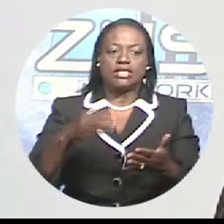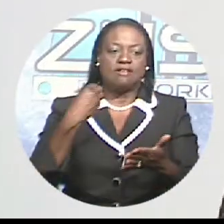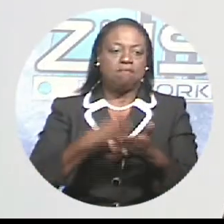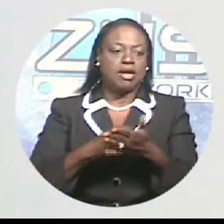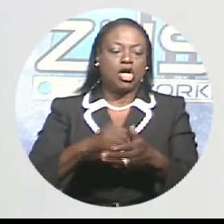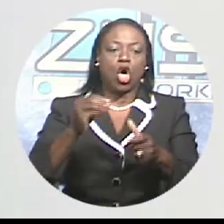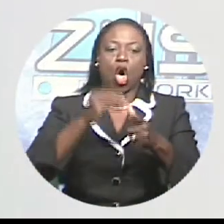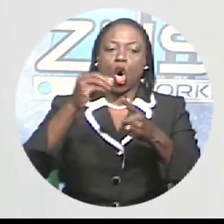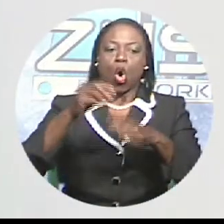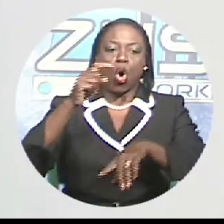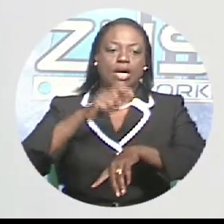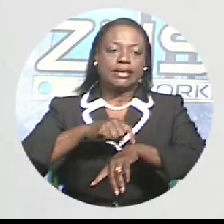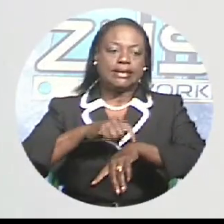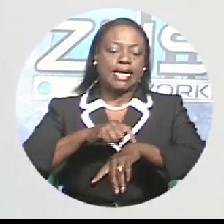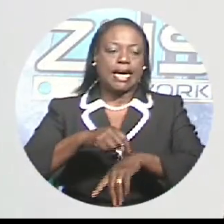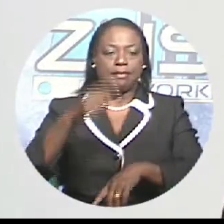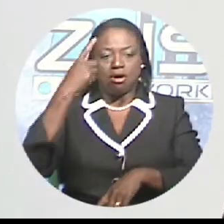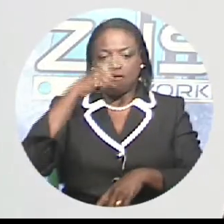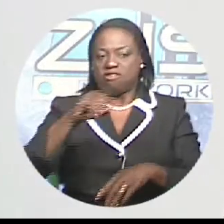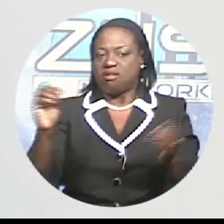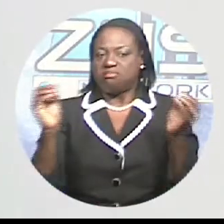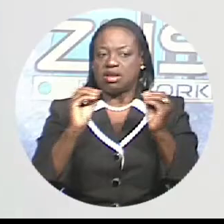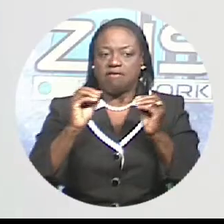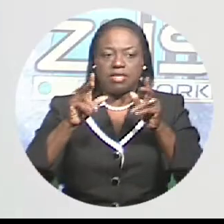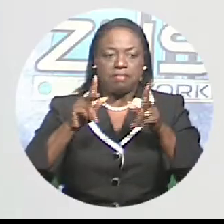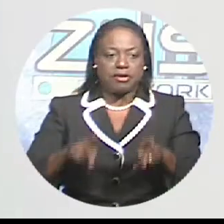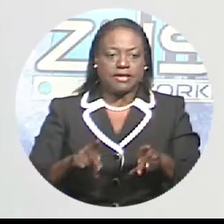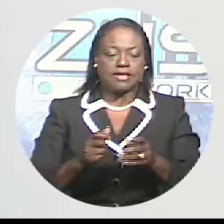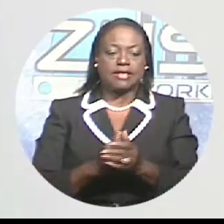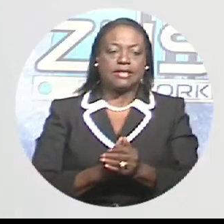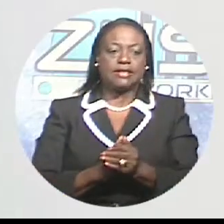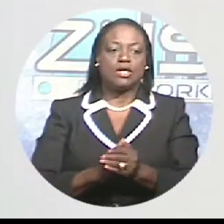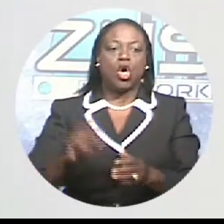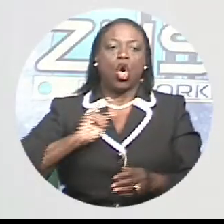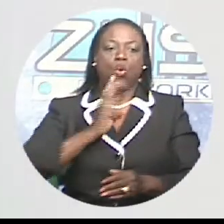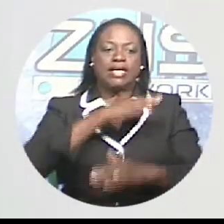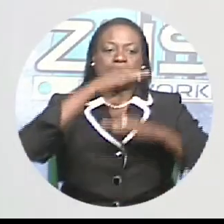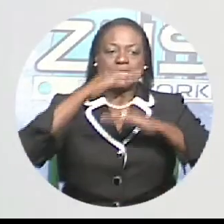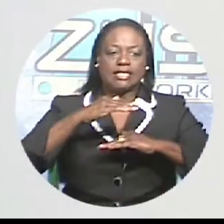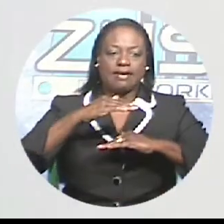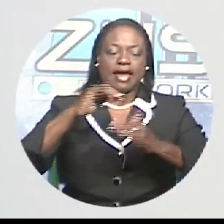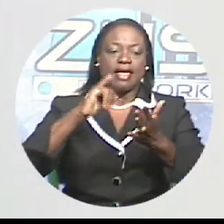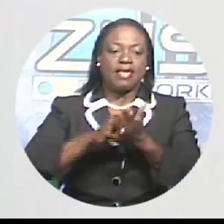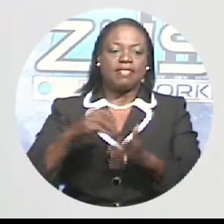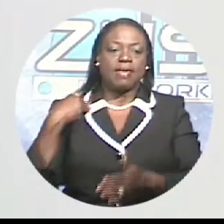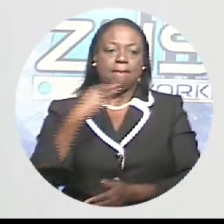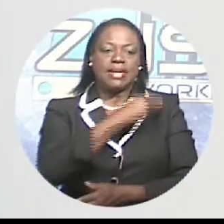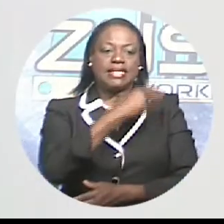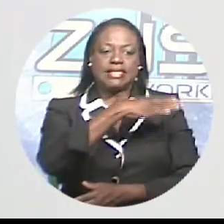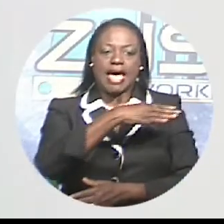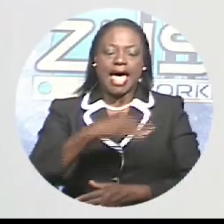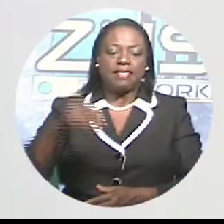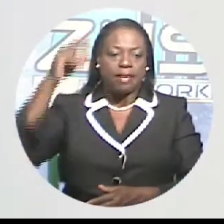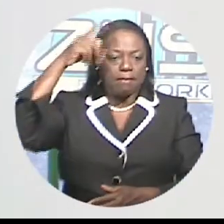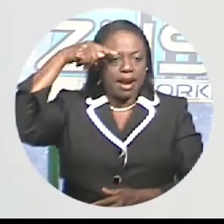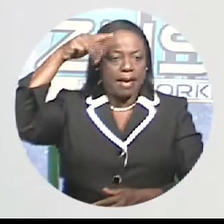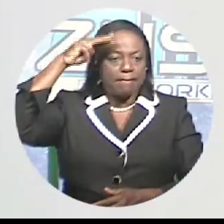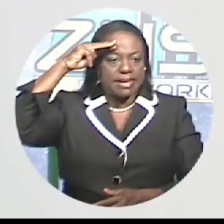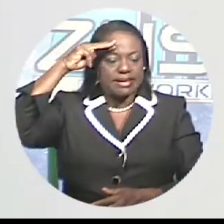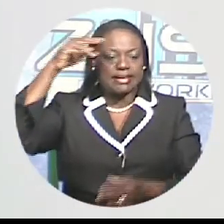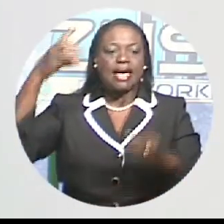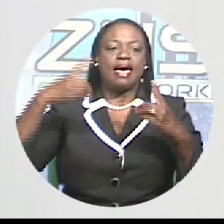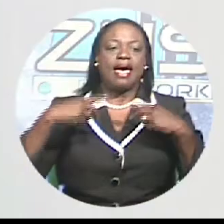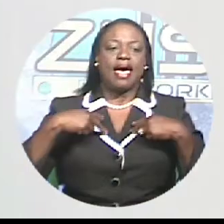time for either of those persons. And so we're satisfied that the minister and the prime minister have